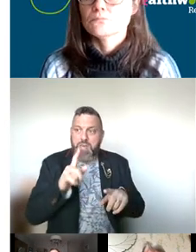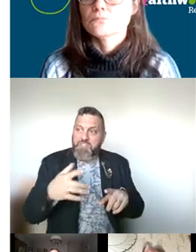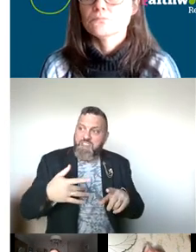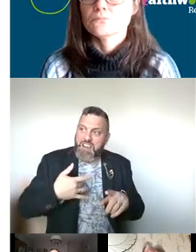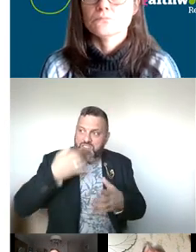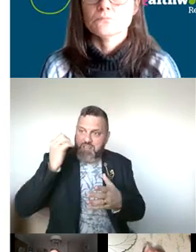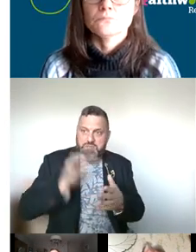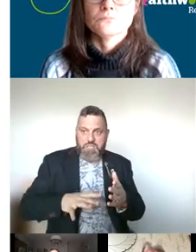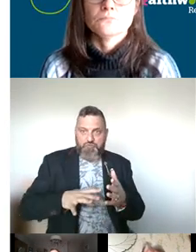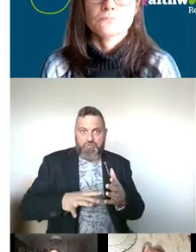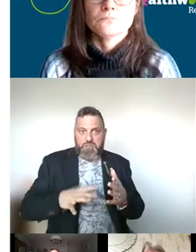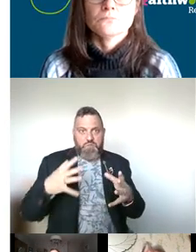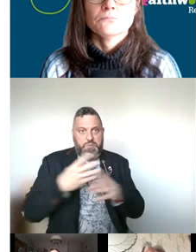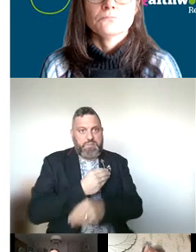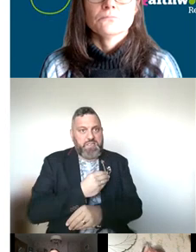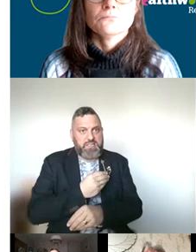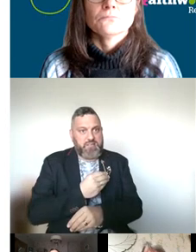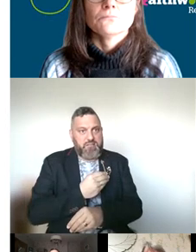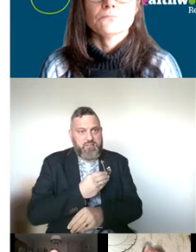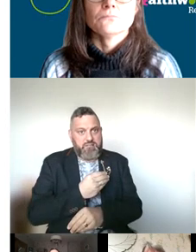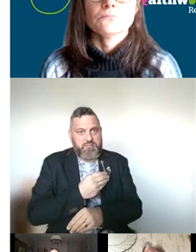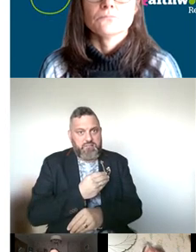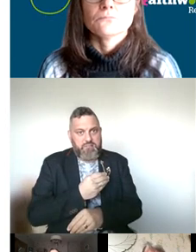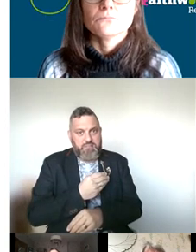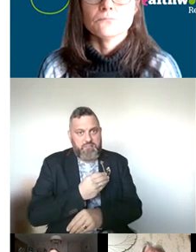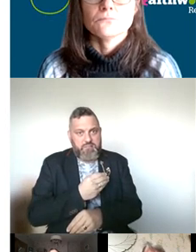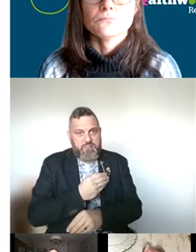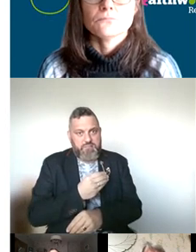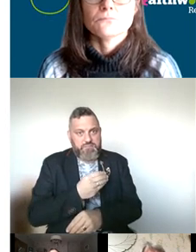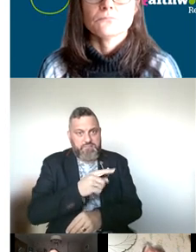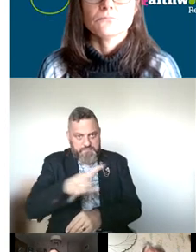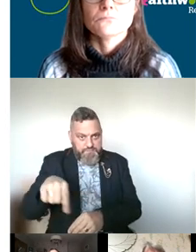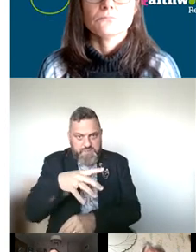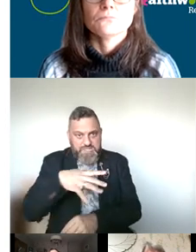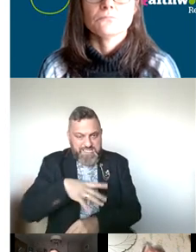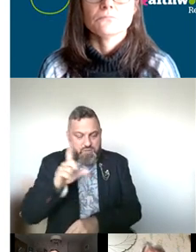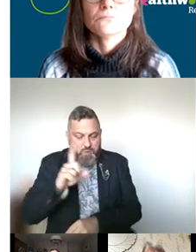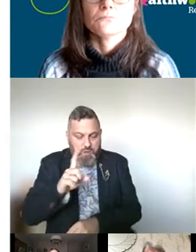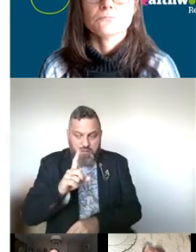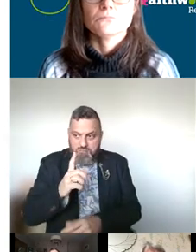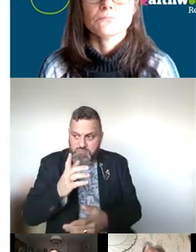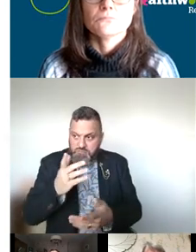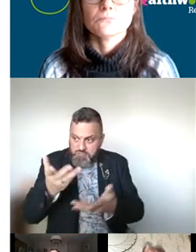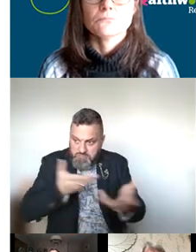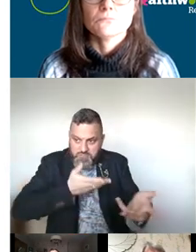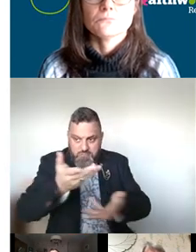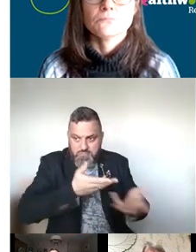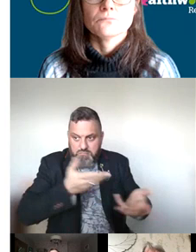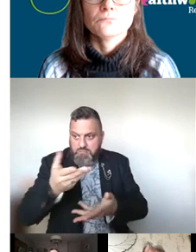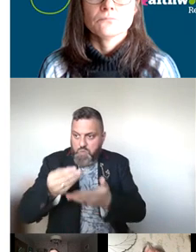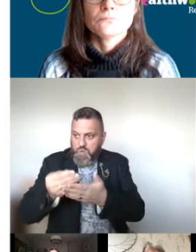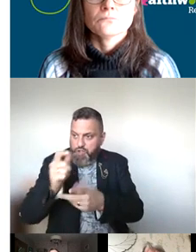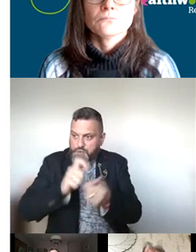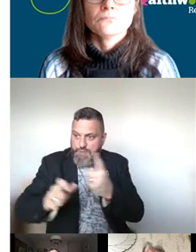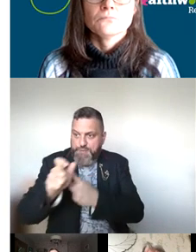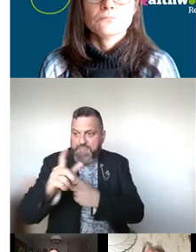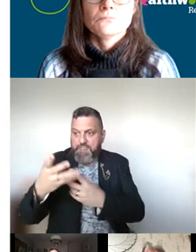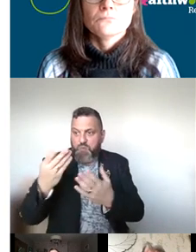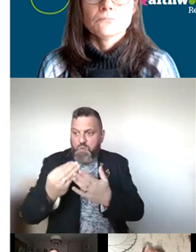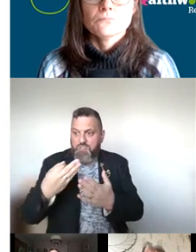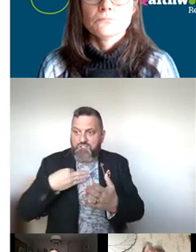experience. And I think one of the conversations we need to start and have differently with our communities and our voluntary sector